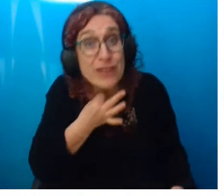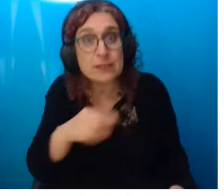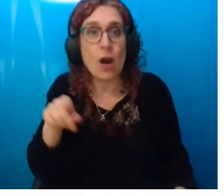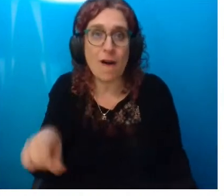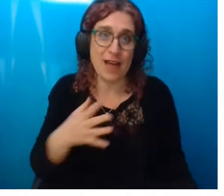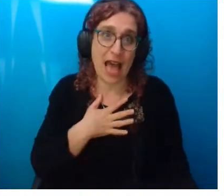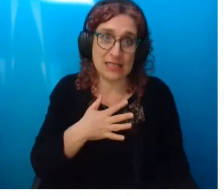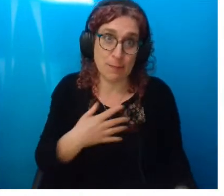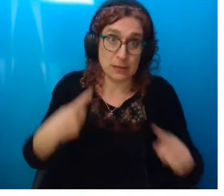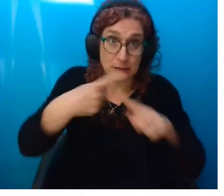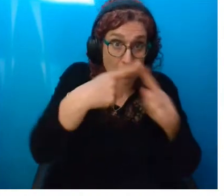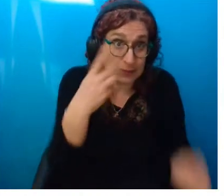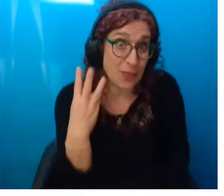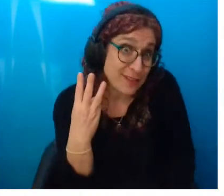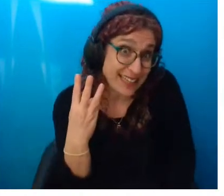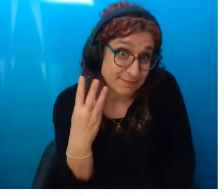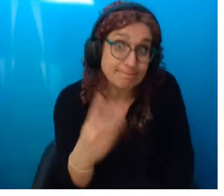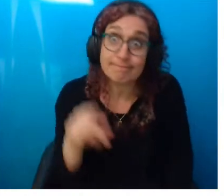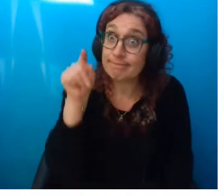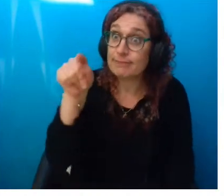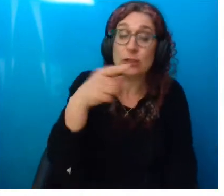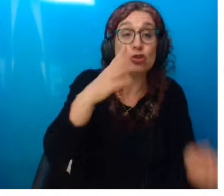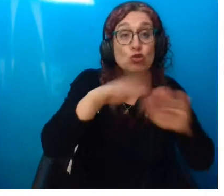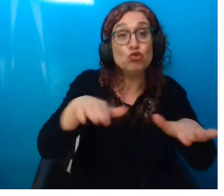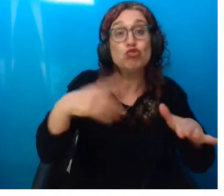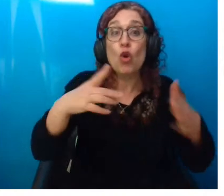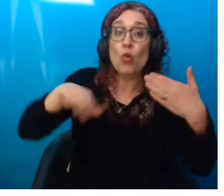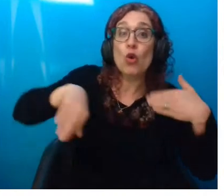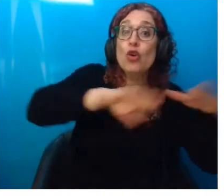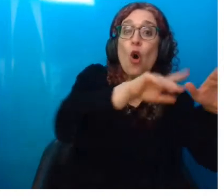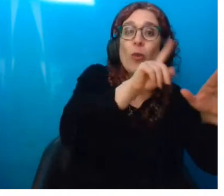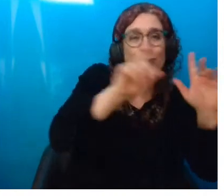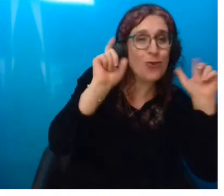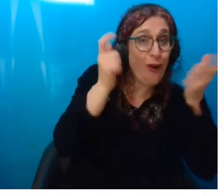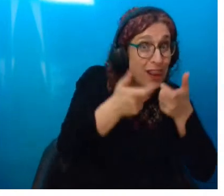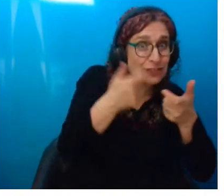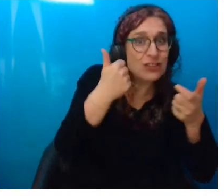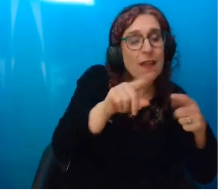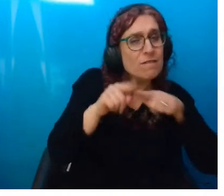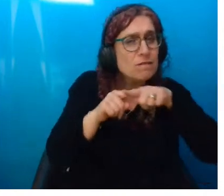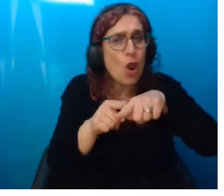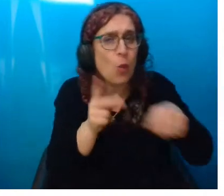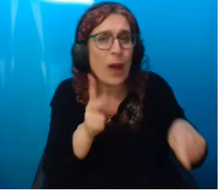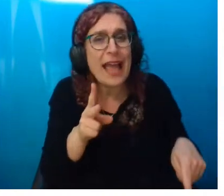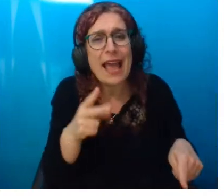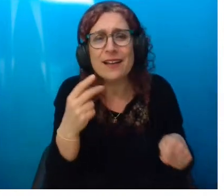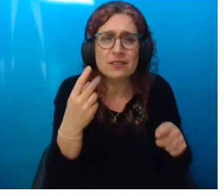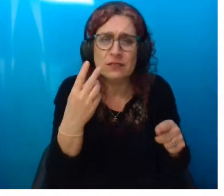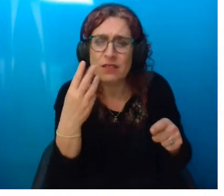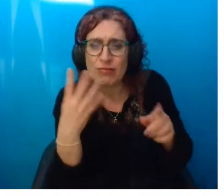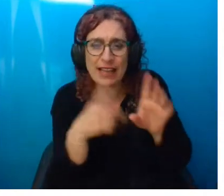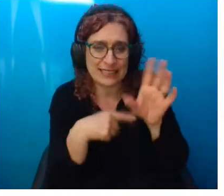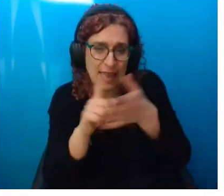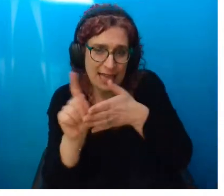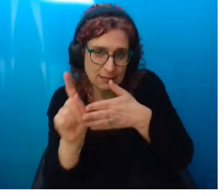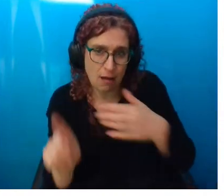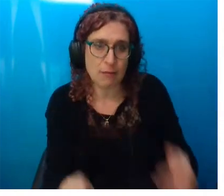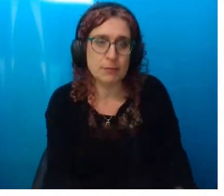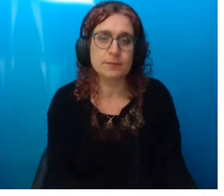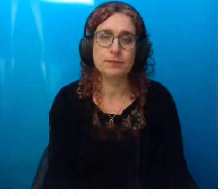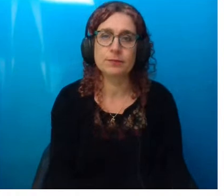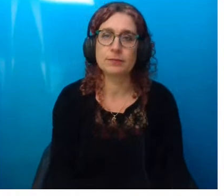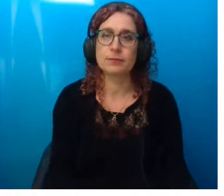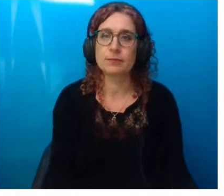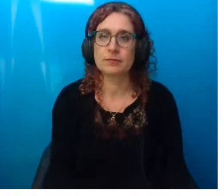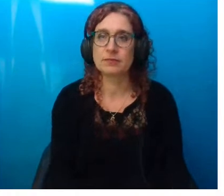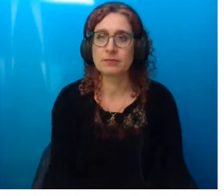done on kids going to college and followed up 23 years later. Now, of these children, they were young men,